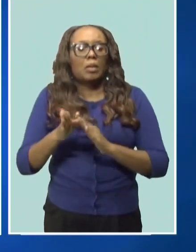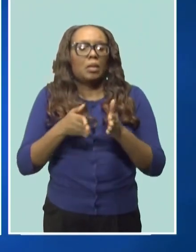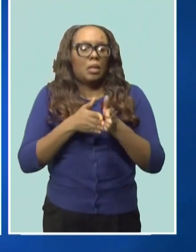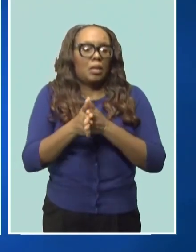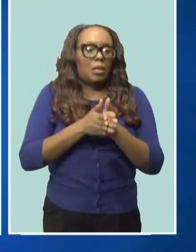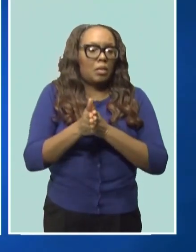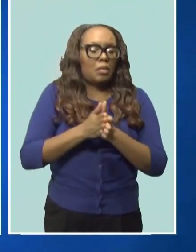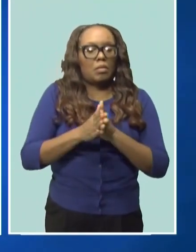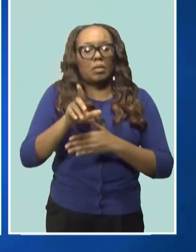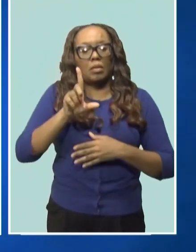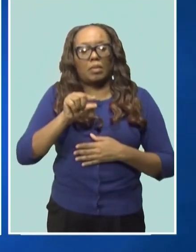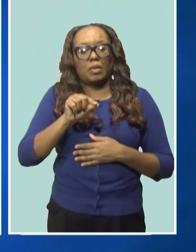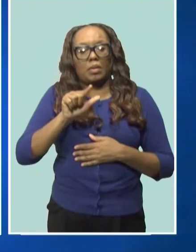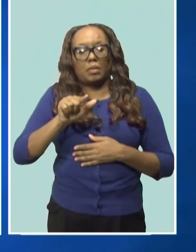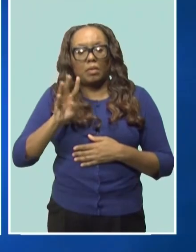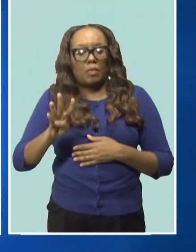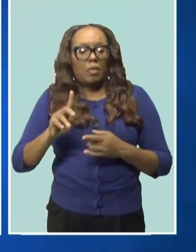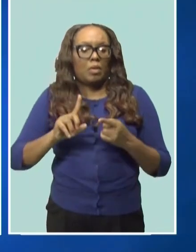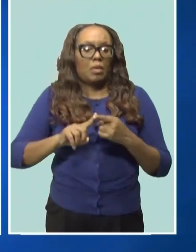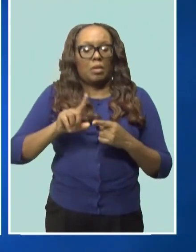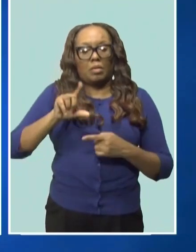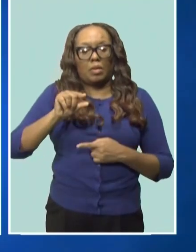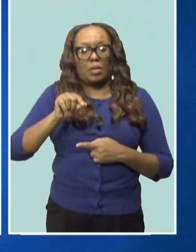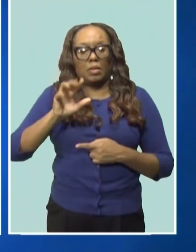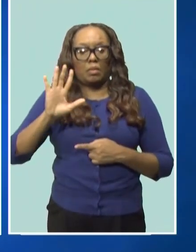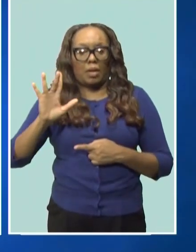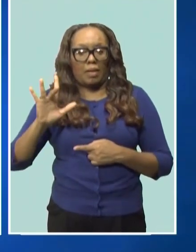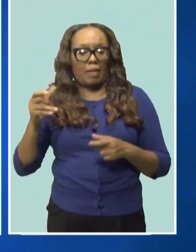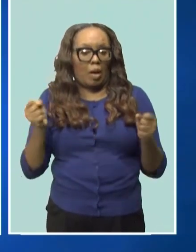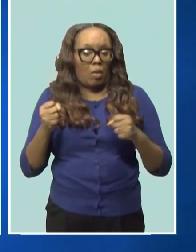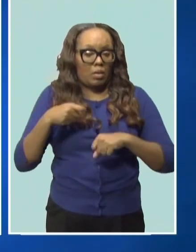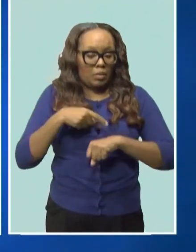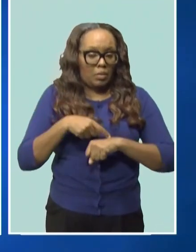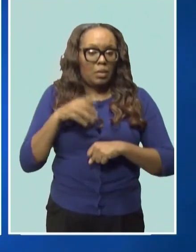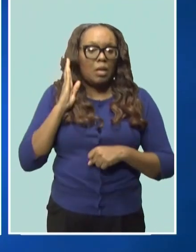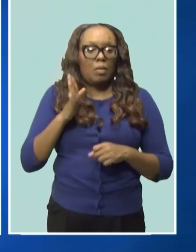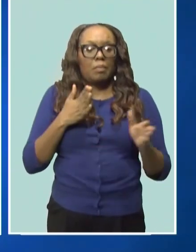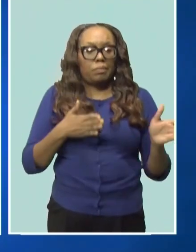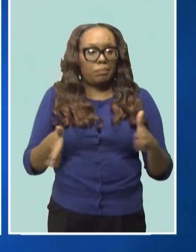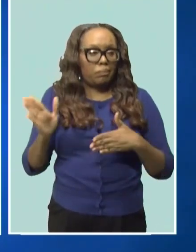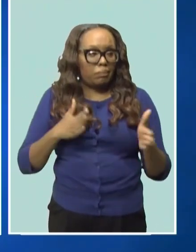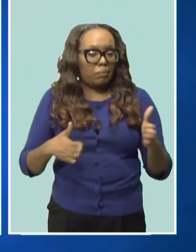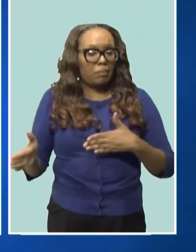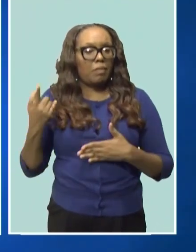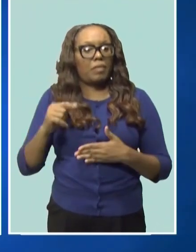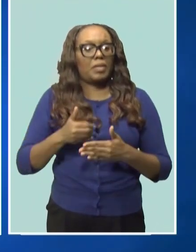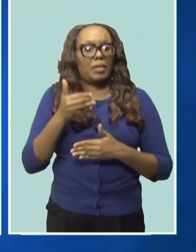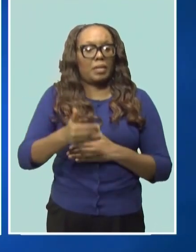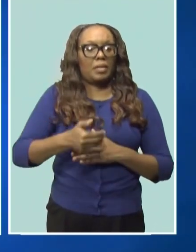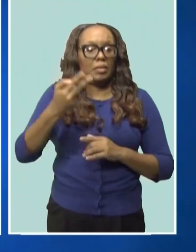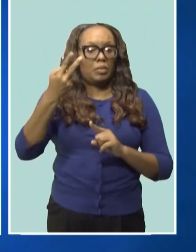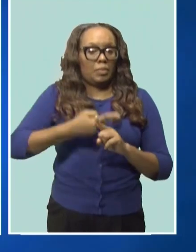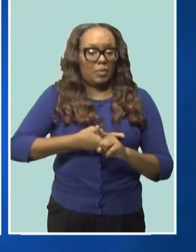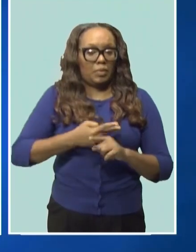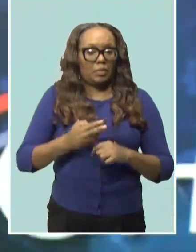bumper 2024-25 winter season. So preparations for that will be what we'll be looking at over the next 2 months.